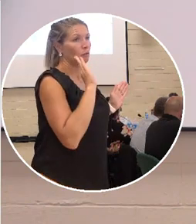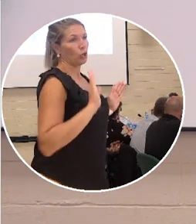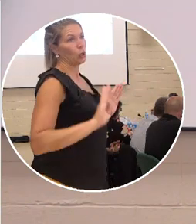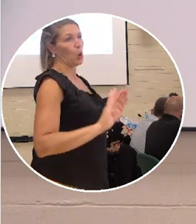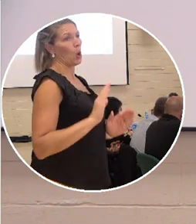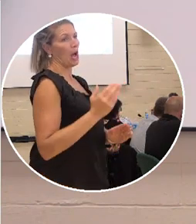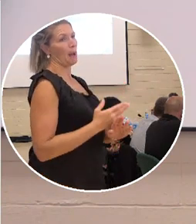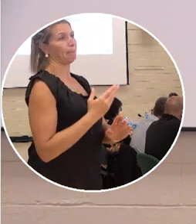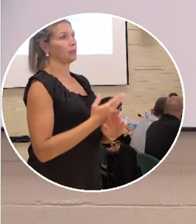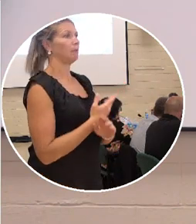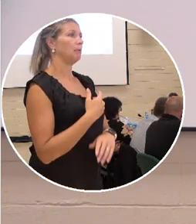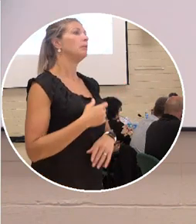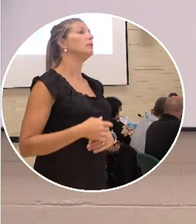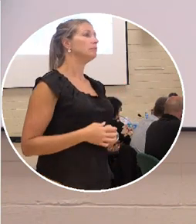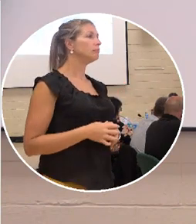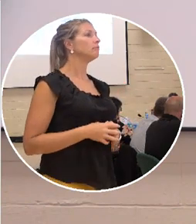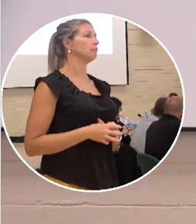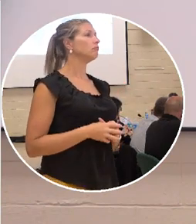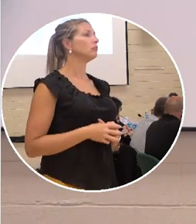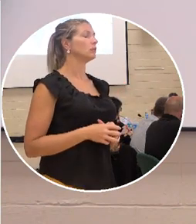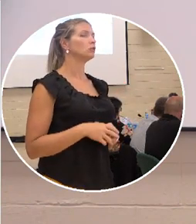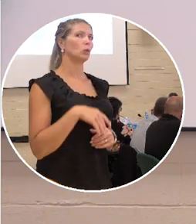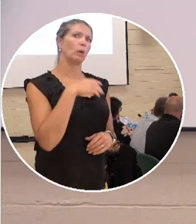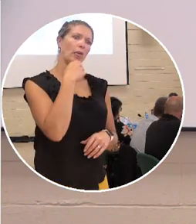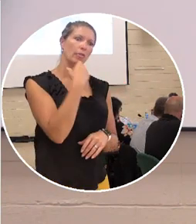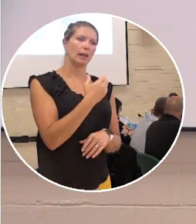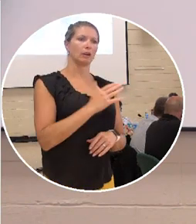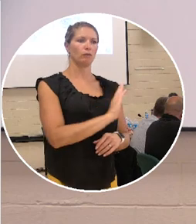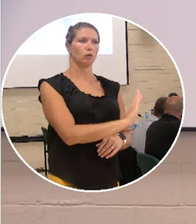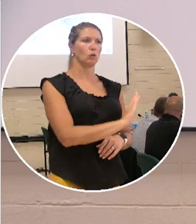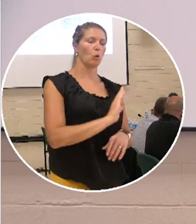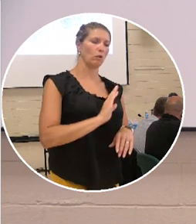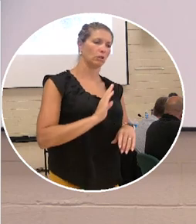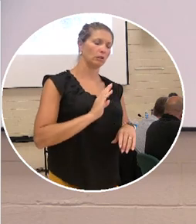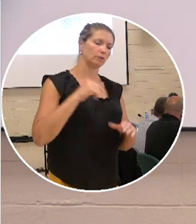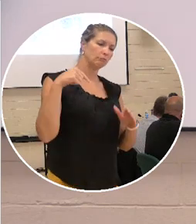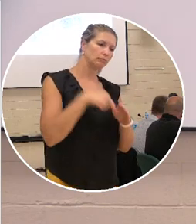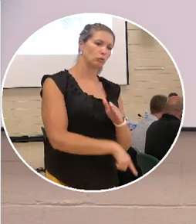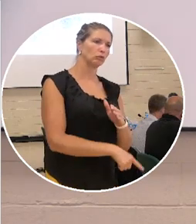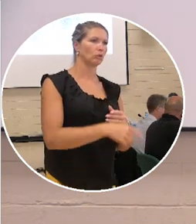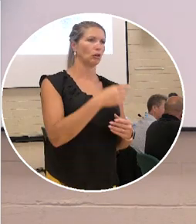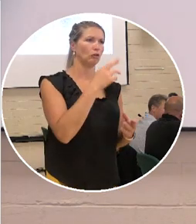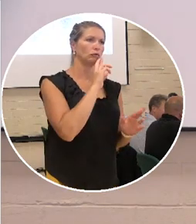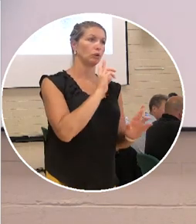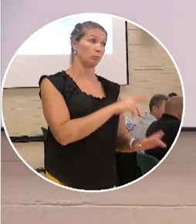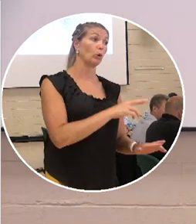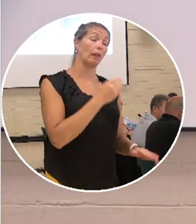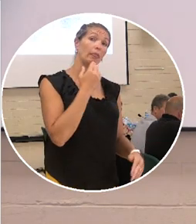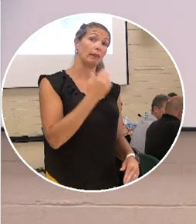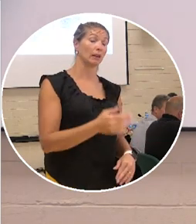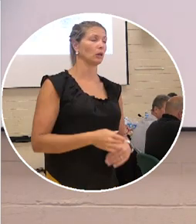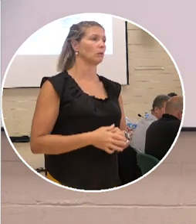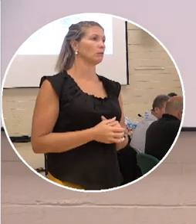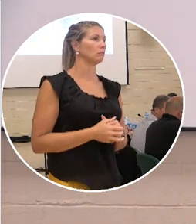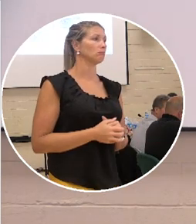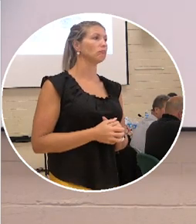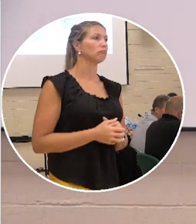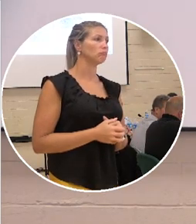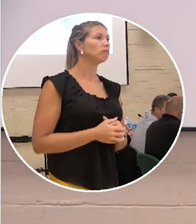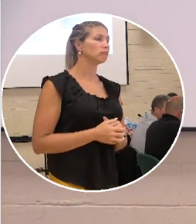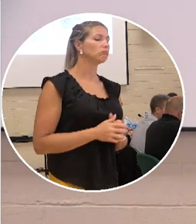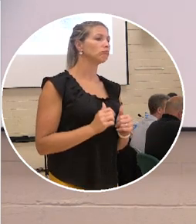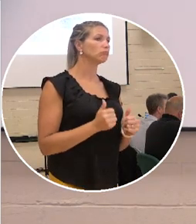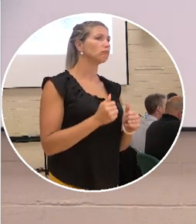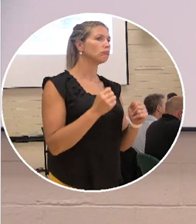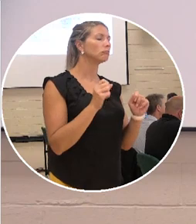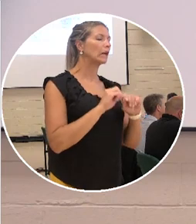Thank you for the extremely in-depth report on our milk system. Well, no, thank you very much, that's Eric. It. That's very good.